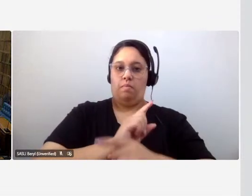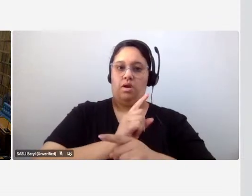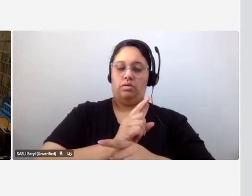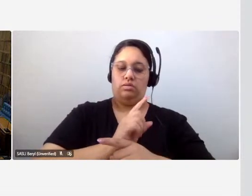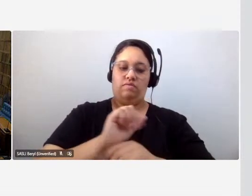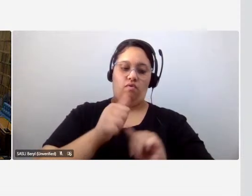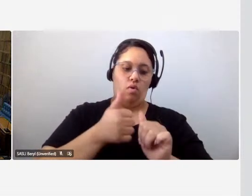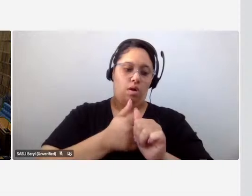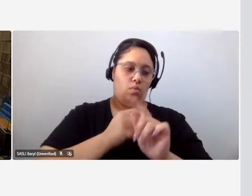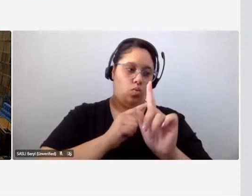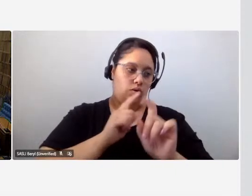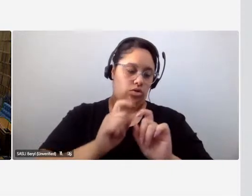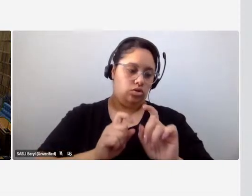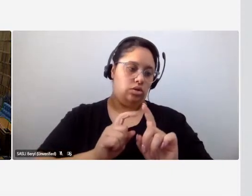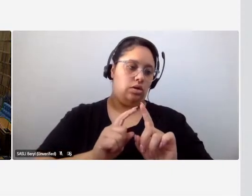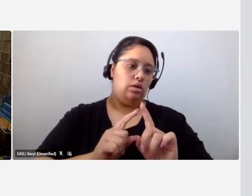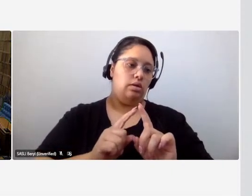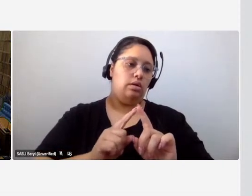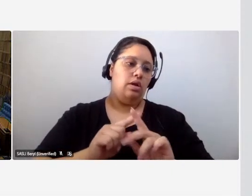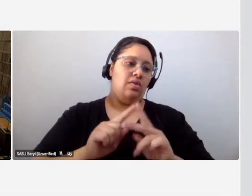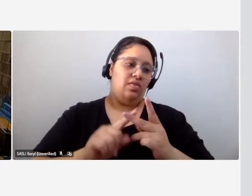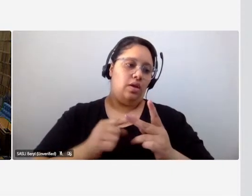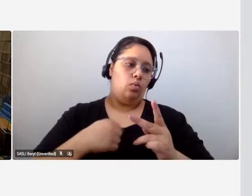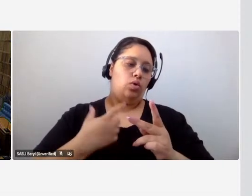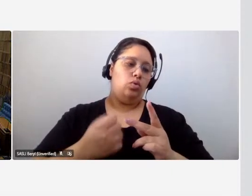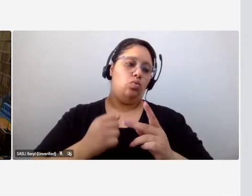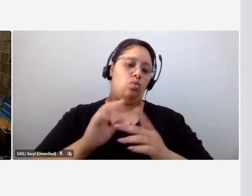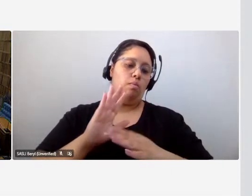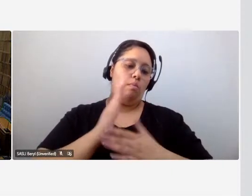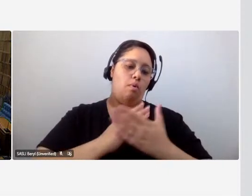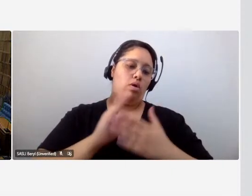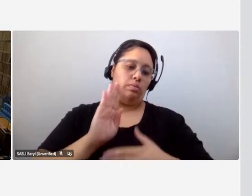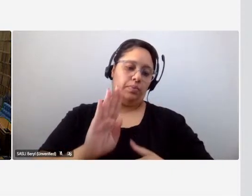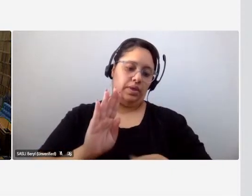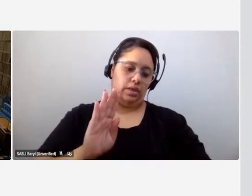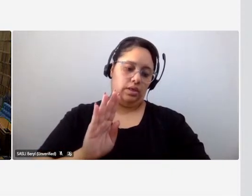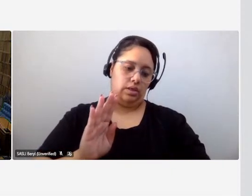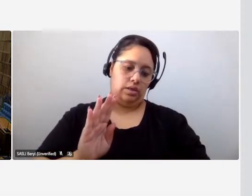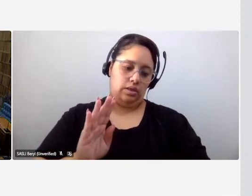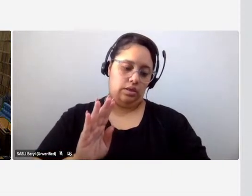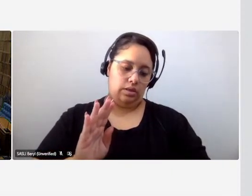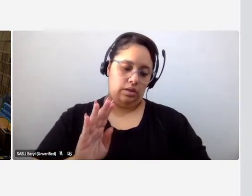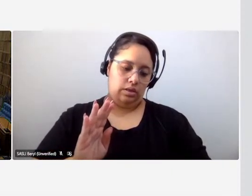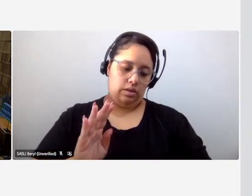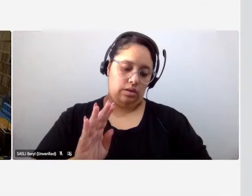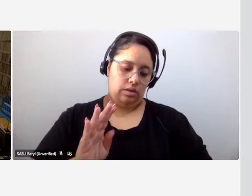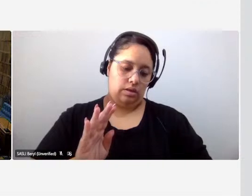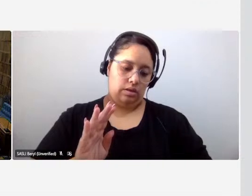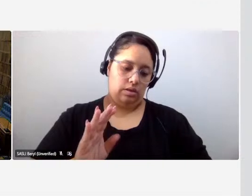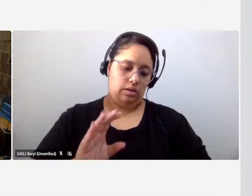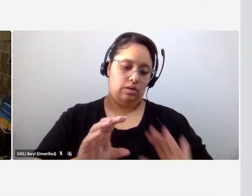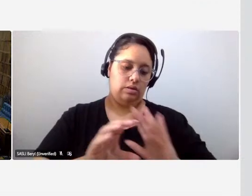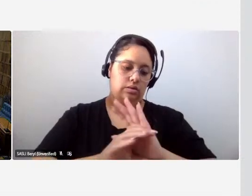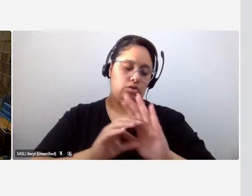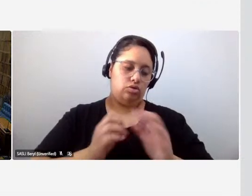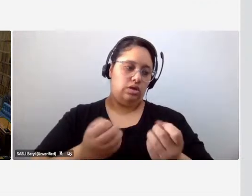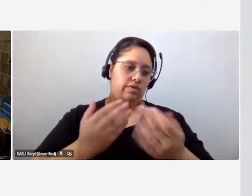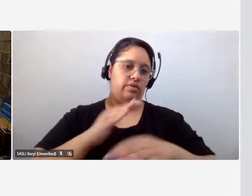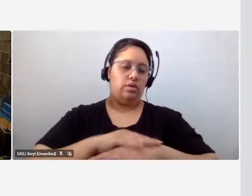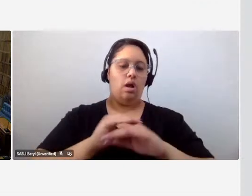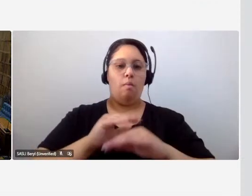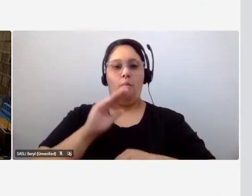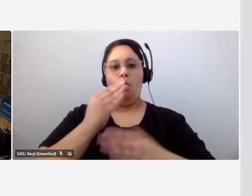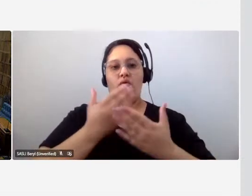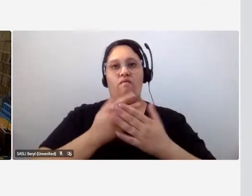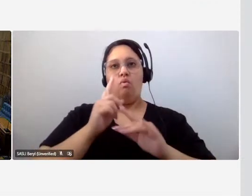follow-up questions. Then we're going to go to part B. This section, I'm giving more time for the